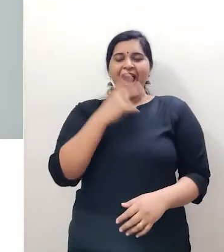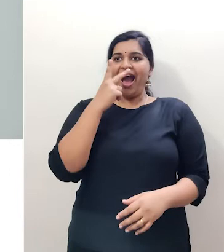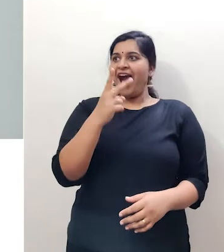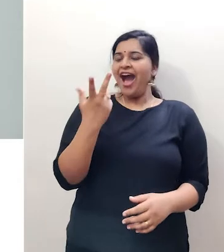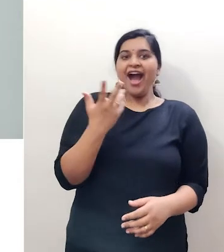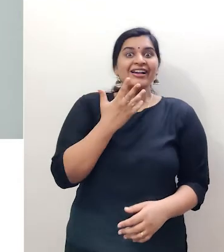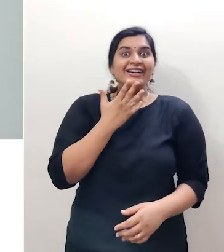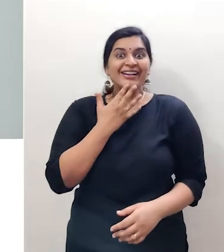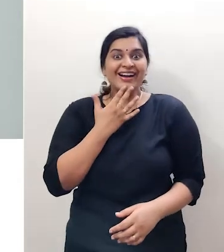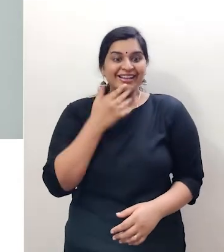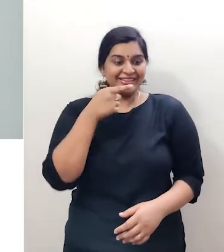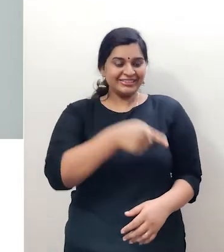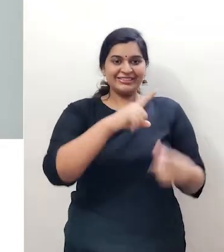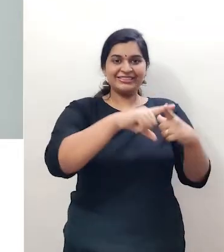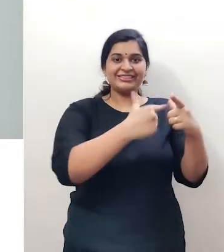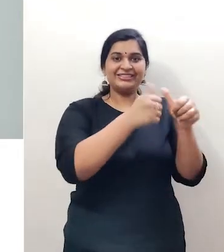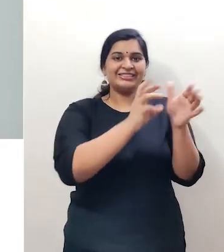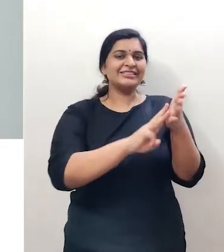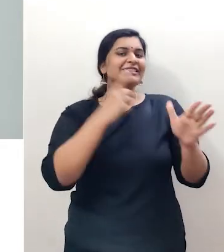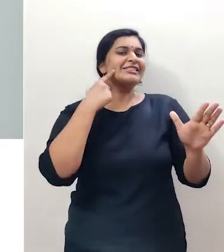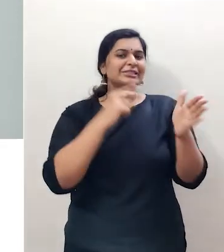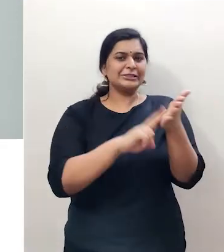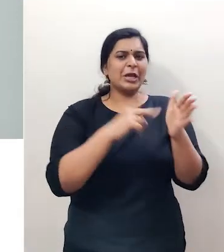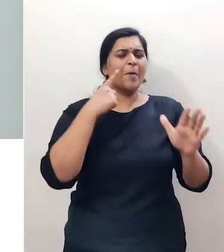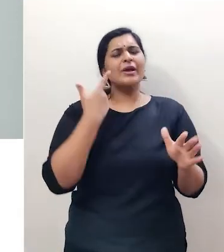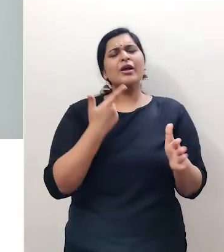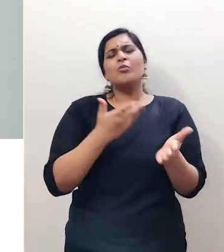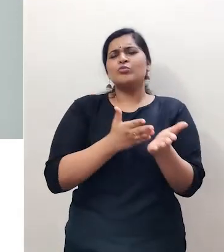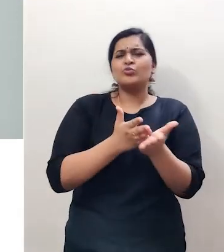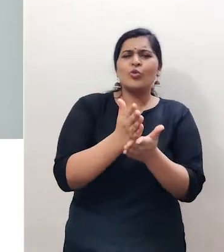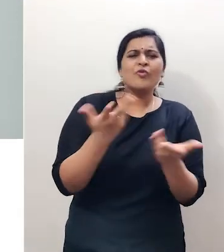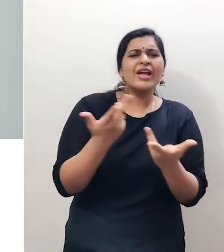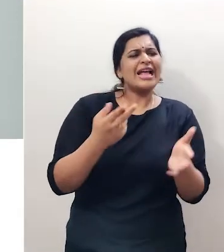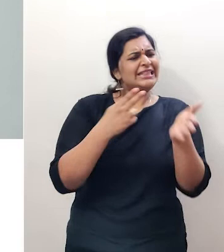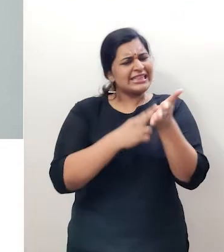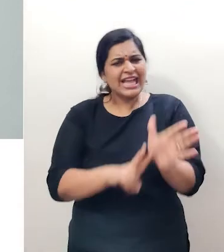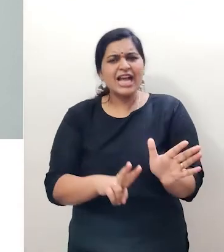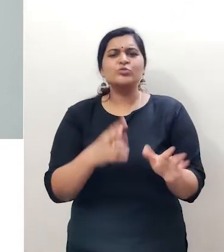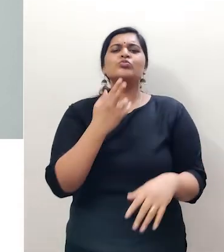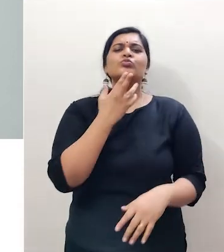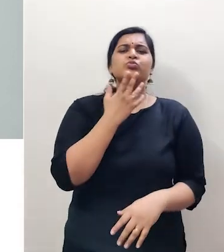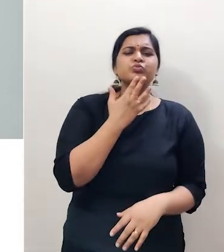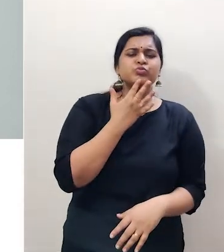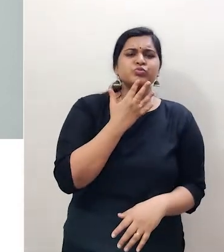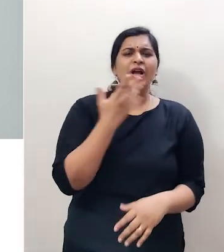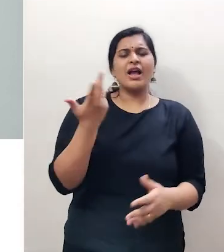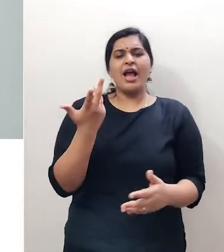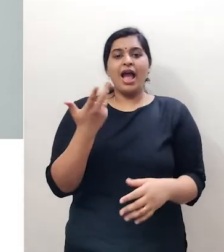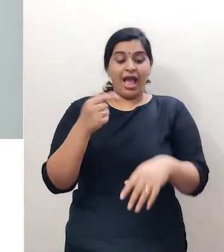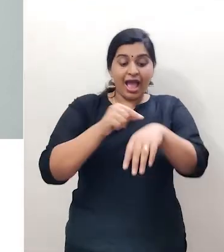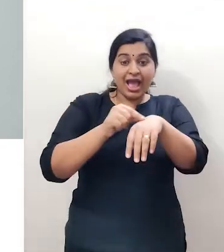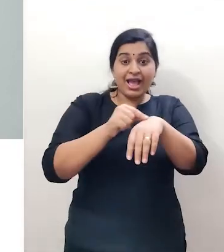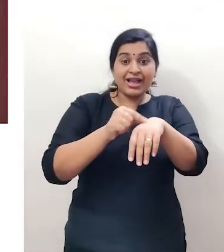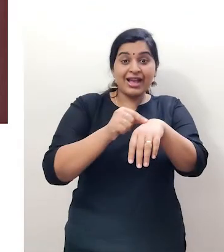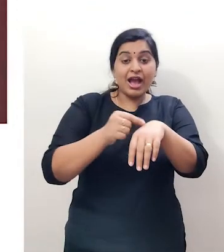me, the most enchanting part about this work are the colors. As with every Jamini painting, it is colored with natural dyes and